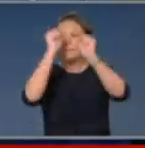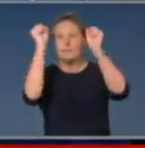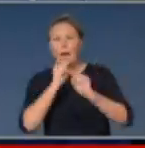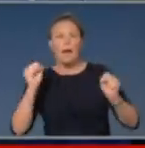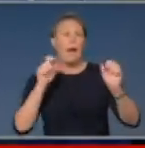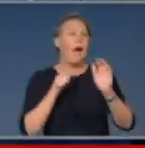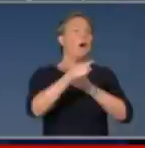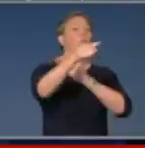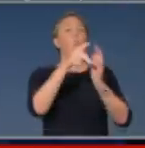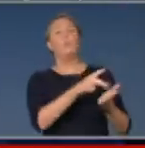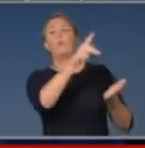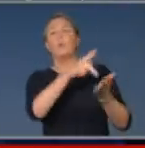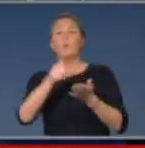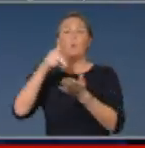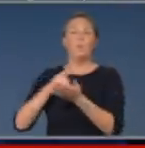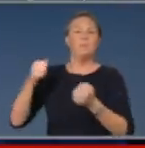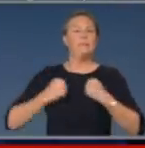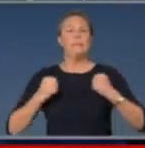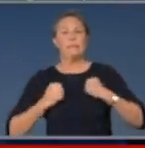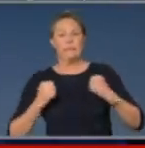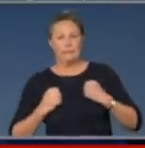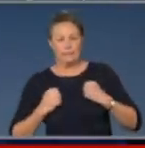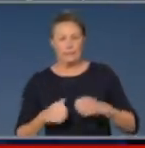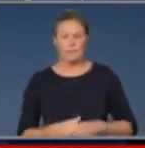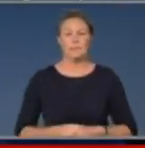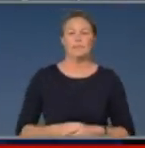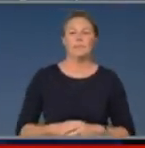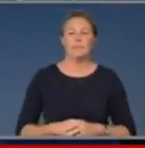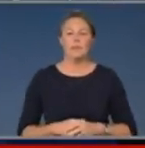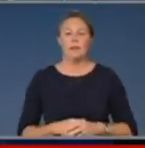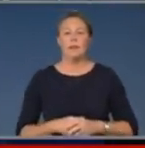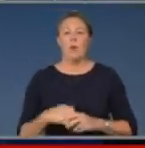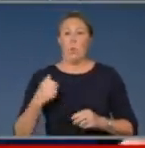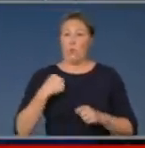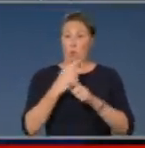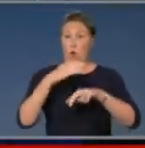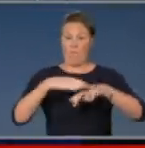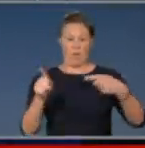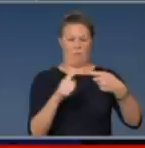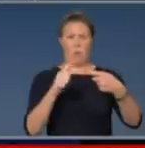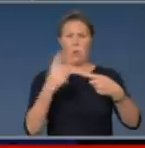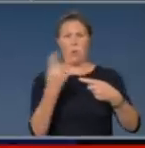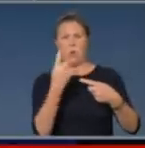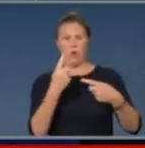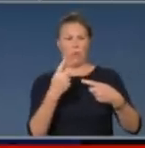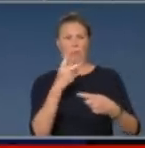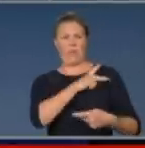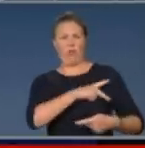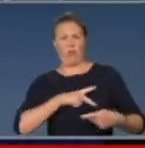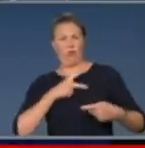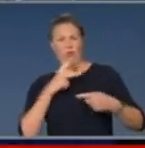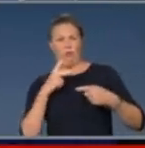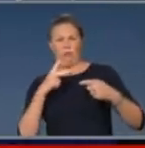issues at 3 levels. The first at the elite and professional level. So the major sporting codes, our Olympic